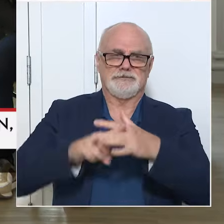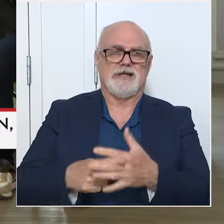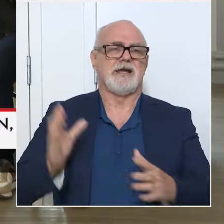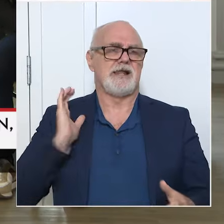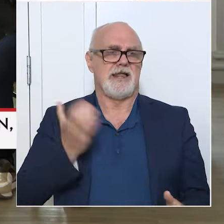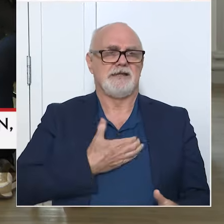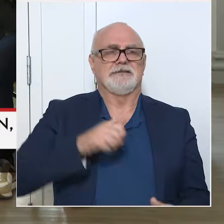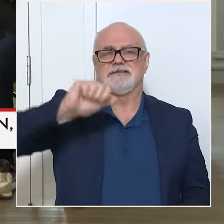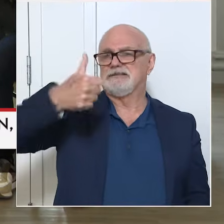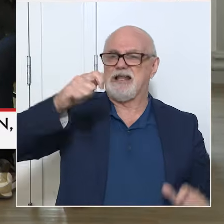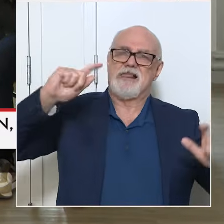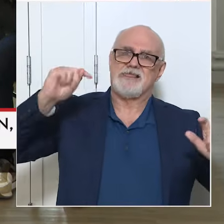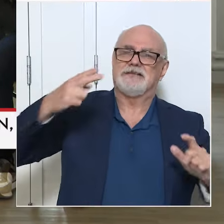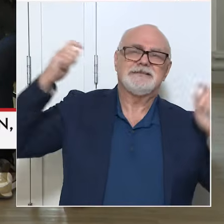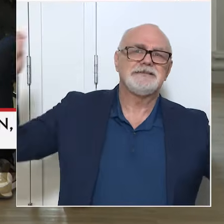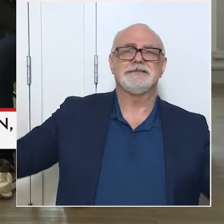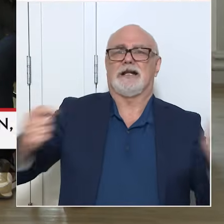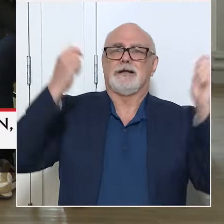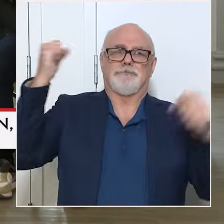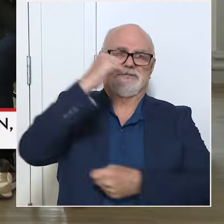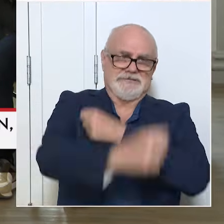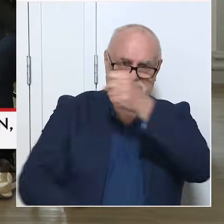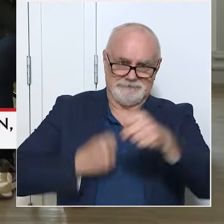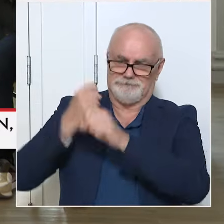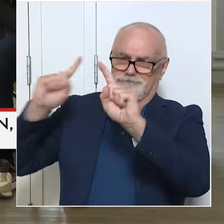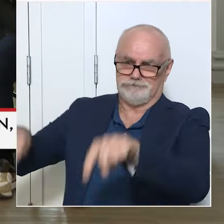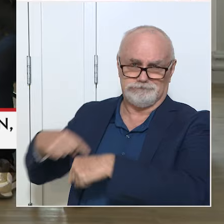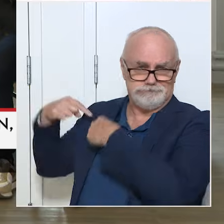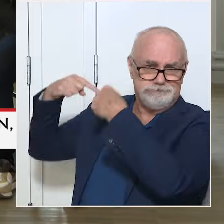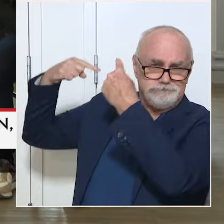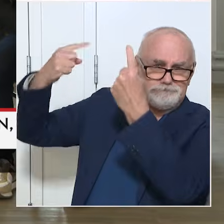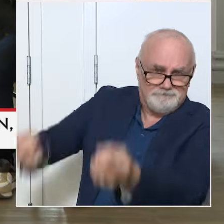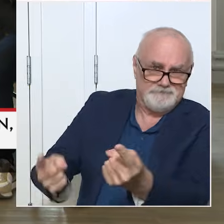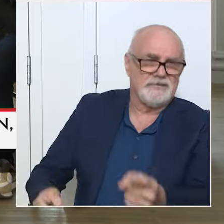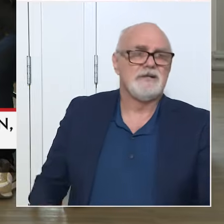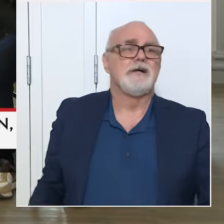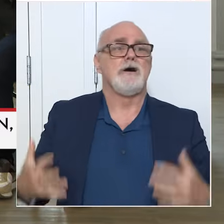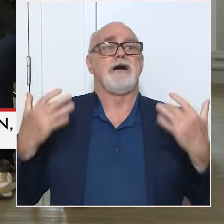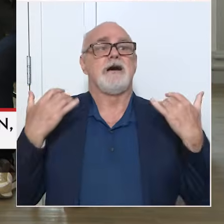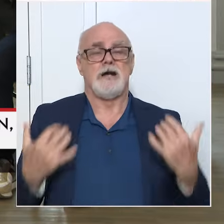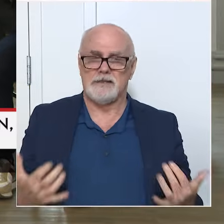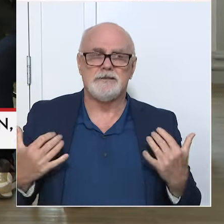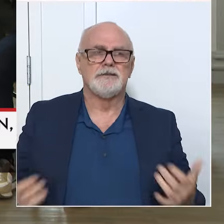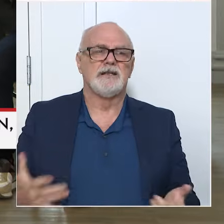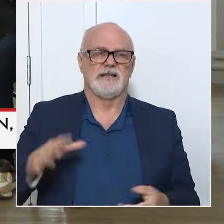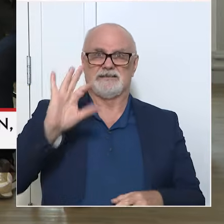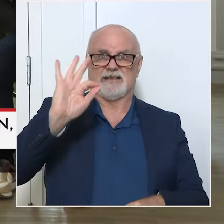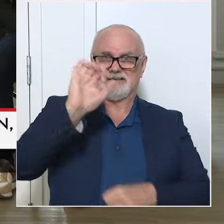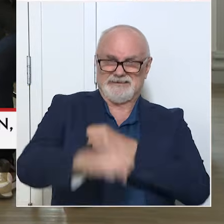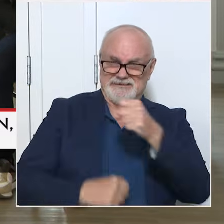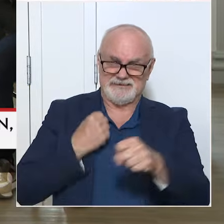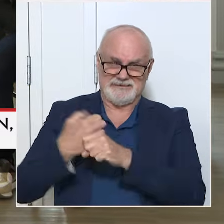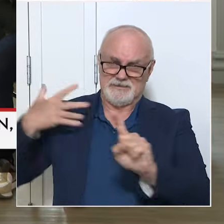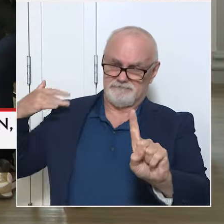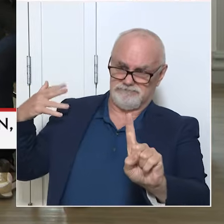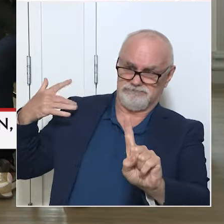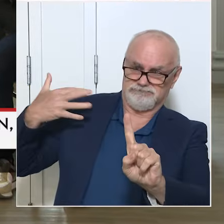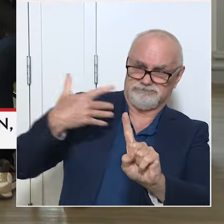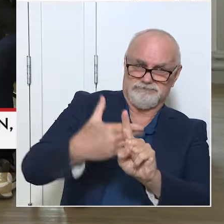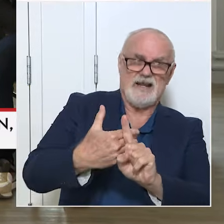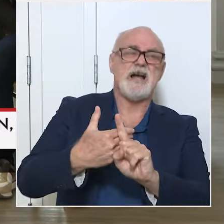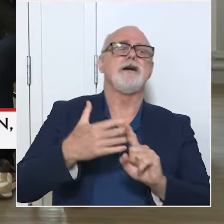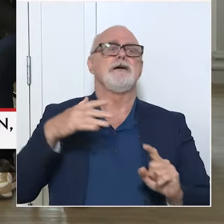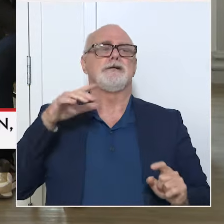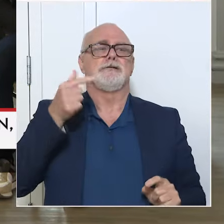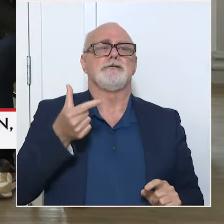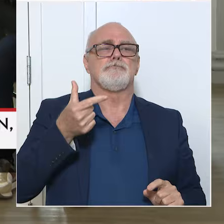second decade, our 10th year and second decade. So officially, after 9 years, as of today, Graph